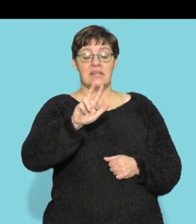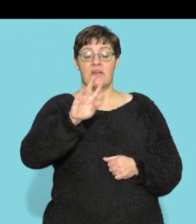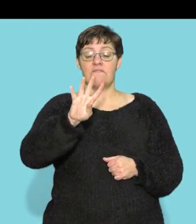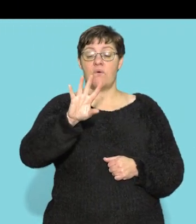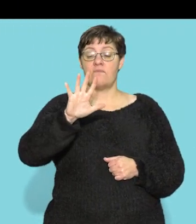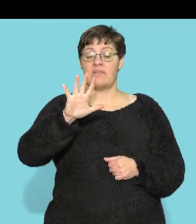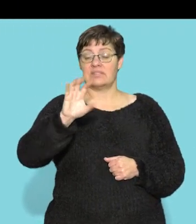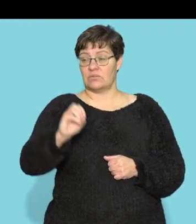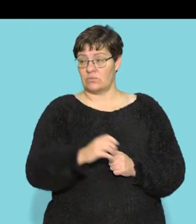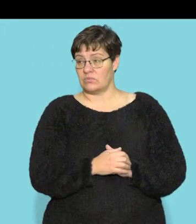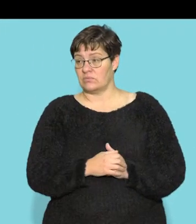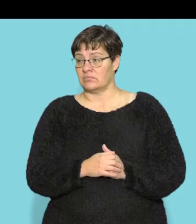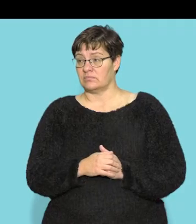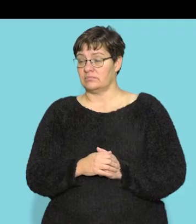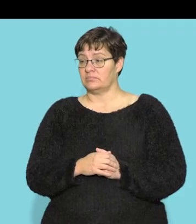198,450,